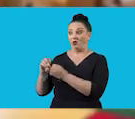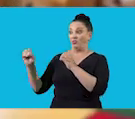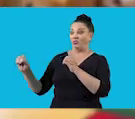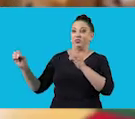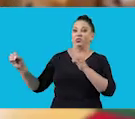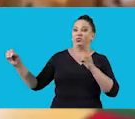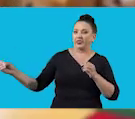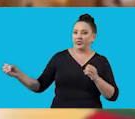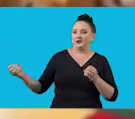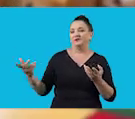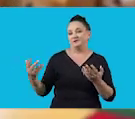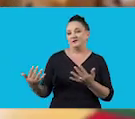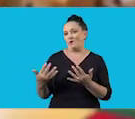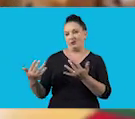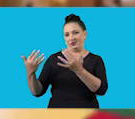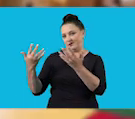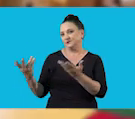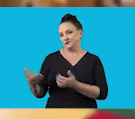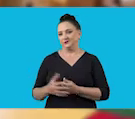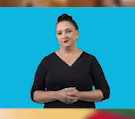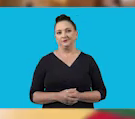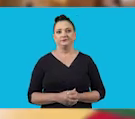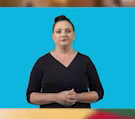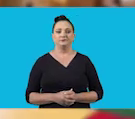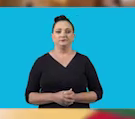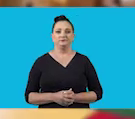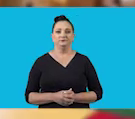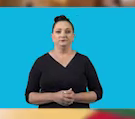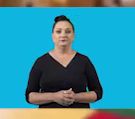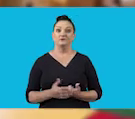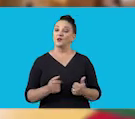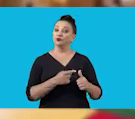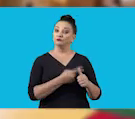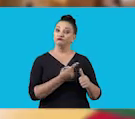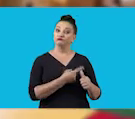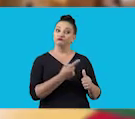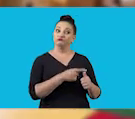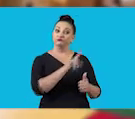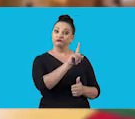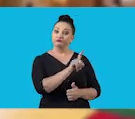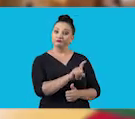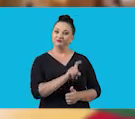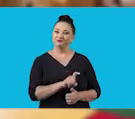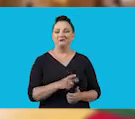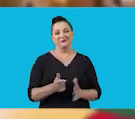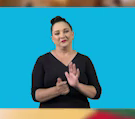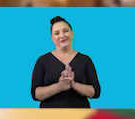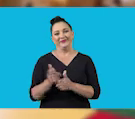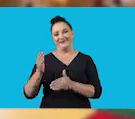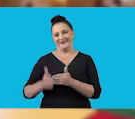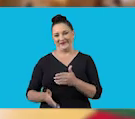gas particles move further and further away from the other particle. Now we've answered all of these questions, which brings us